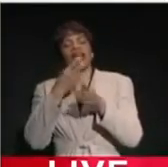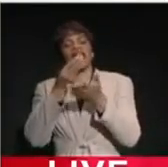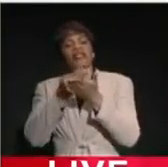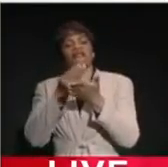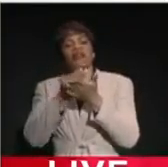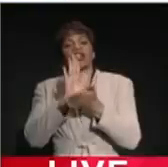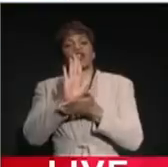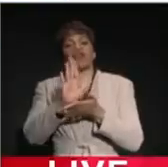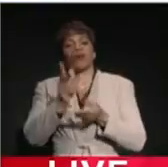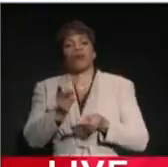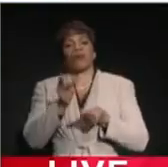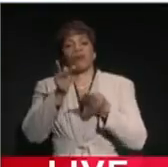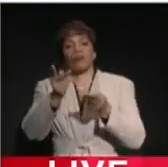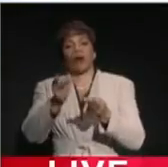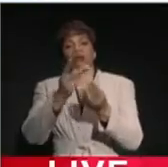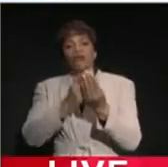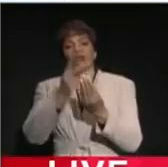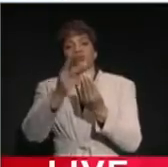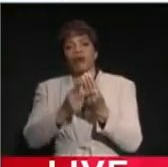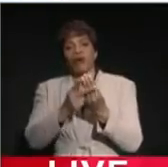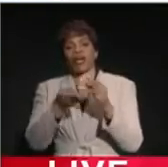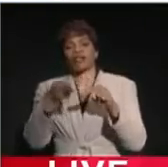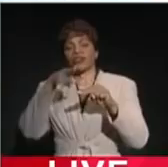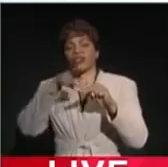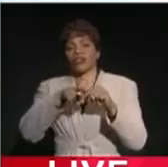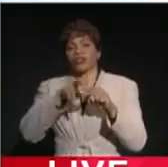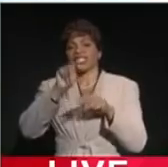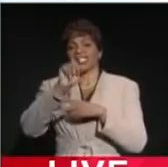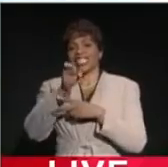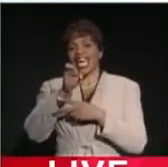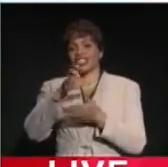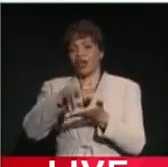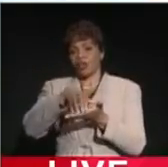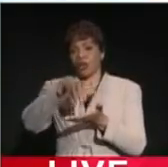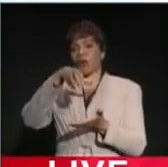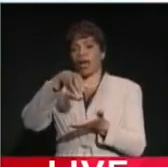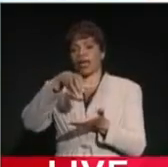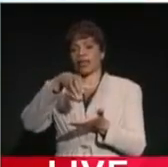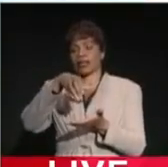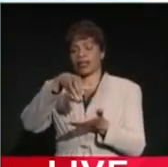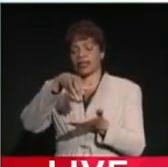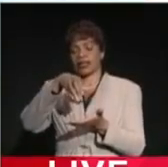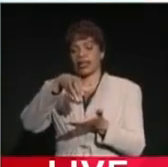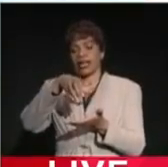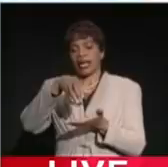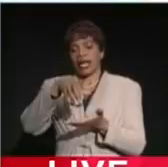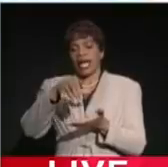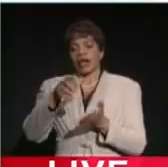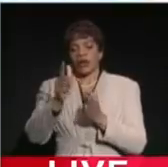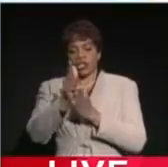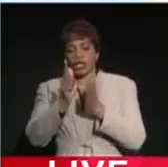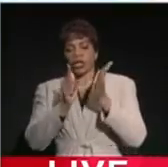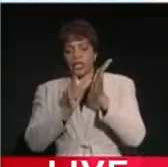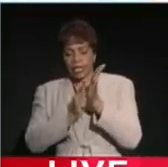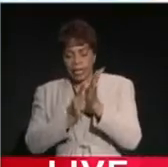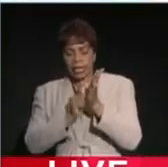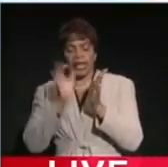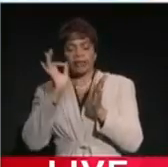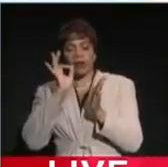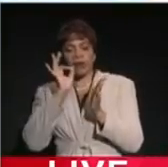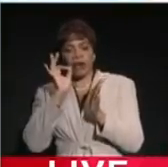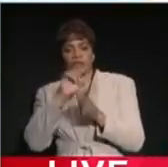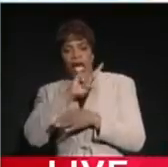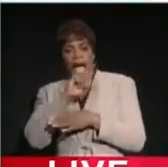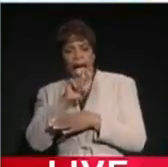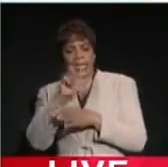of your proposed programs, the state needs to increase taxes on its wealthiest, close loopholes, and legalize marijuana. Yep. So